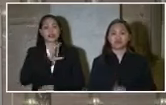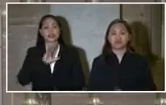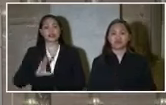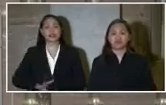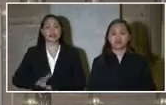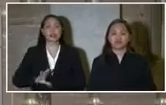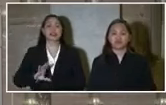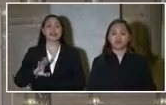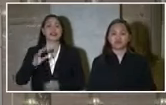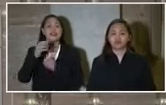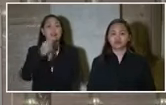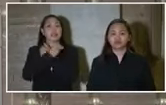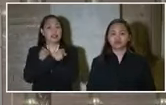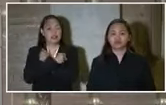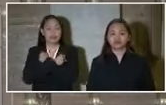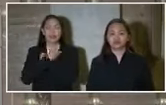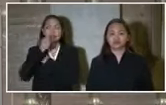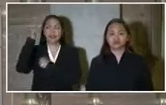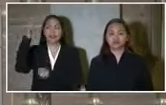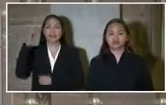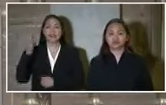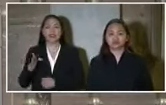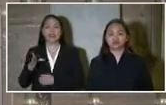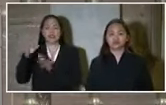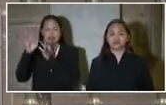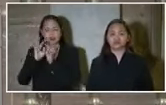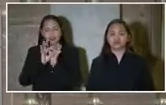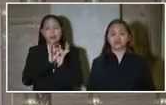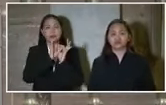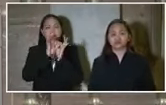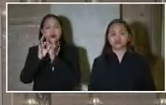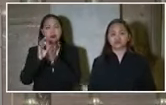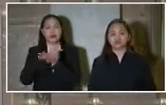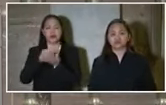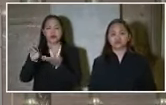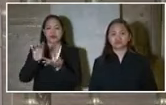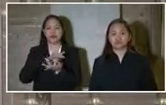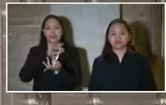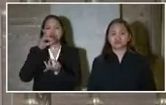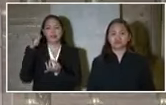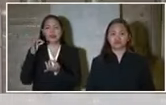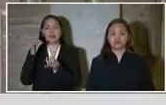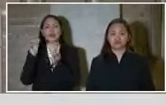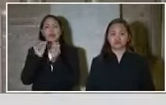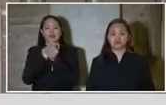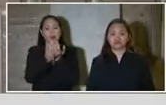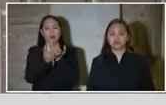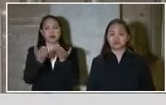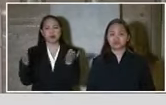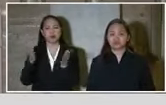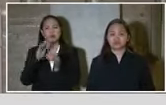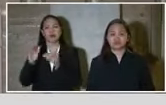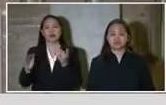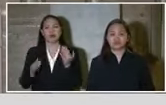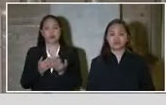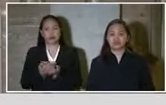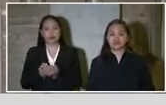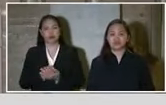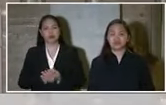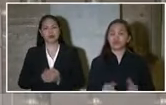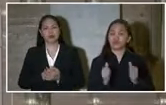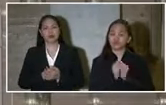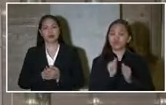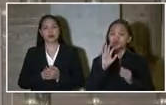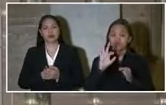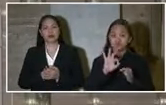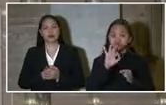Christ, the love of God, and the communion of the Holy Spirit be with you all. And with your